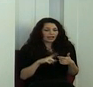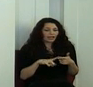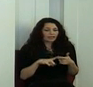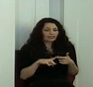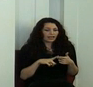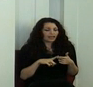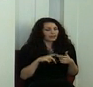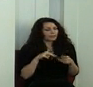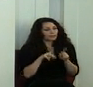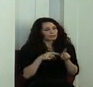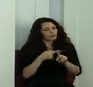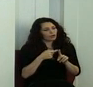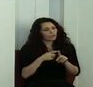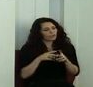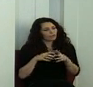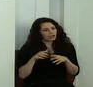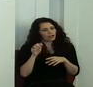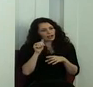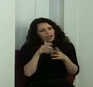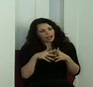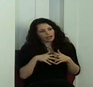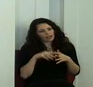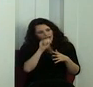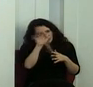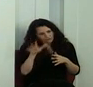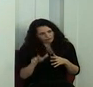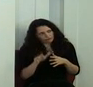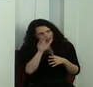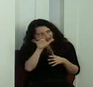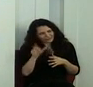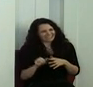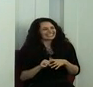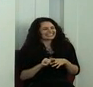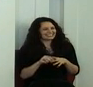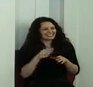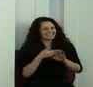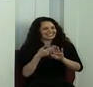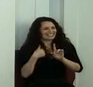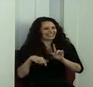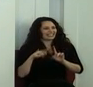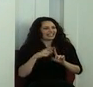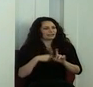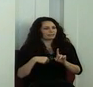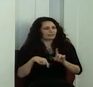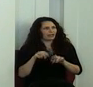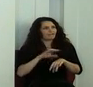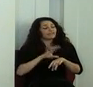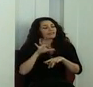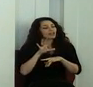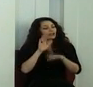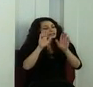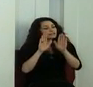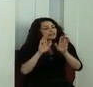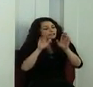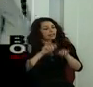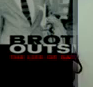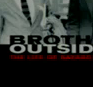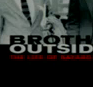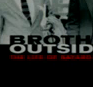African descent within our congregation are inviting us on Saturday, February the 23rd at 5 o'clock for a discussion and